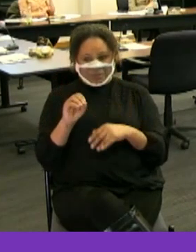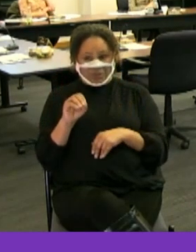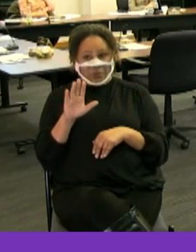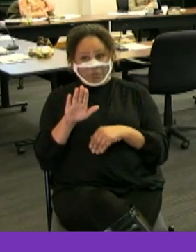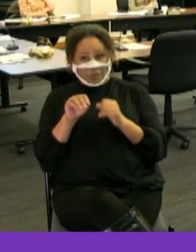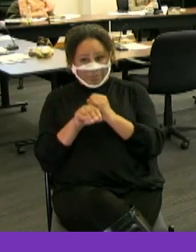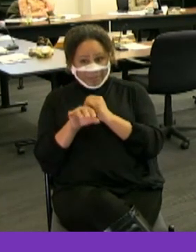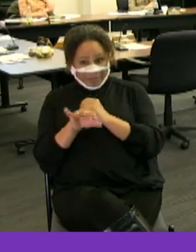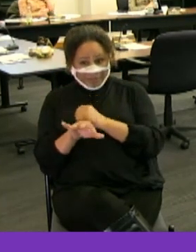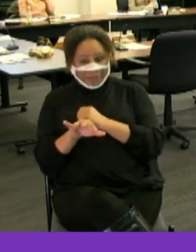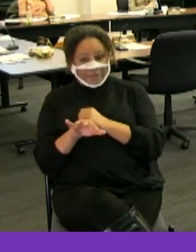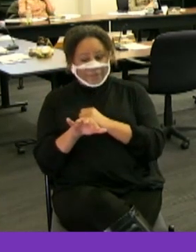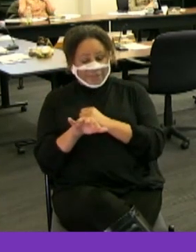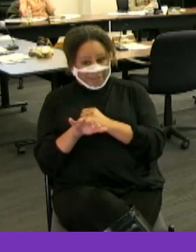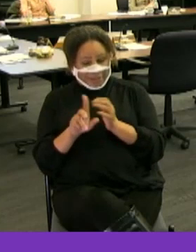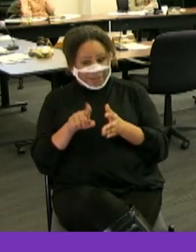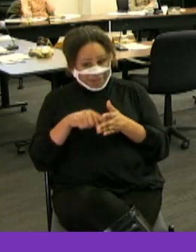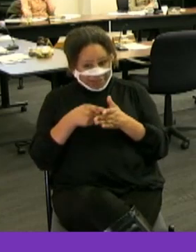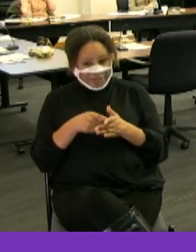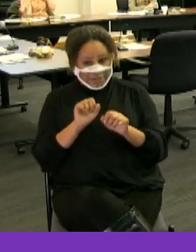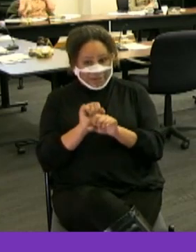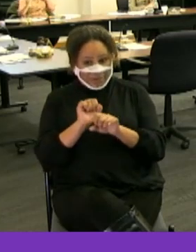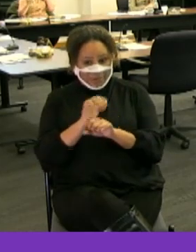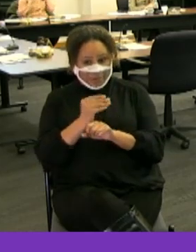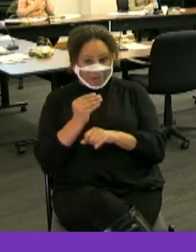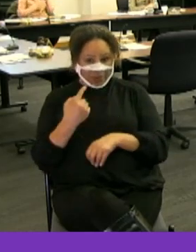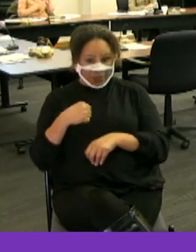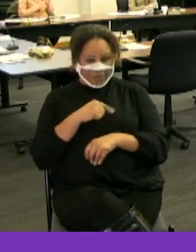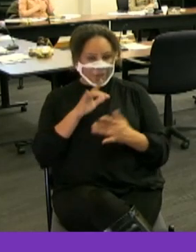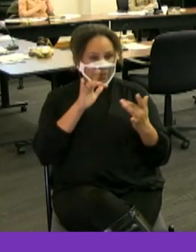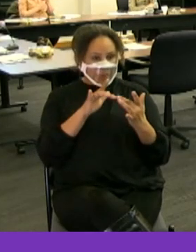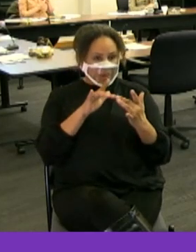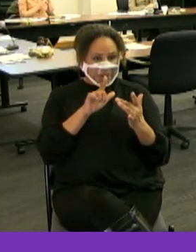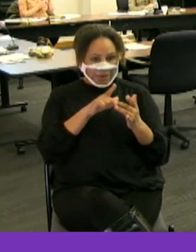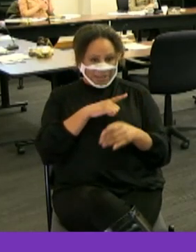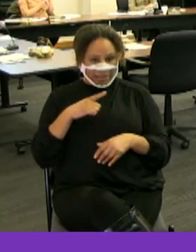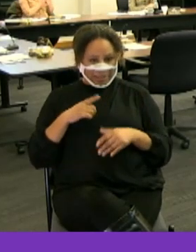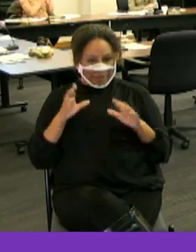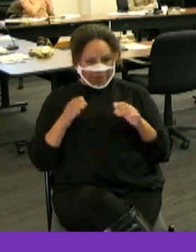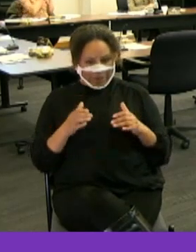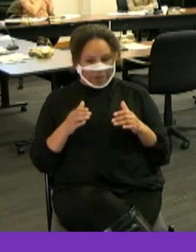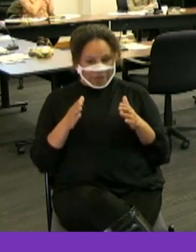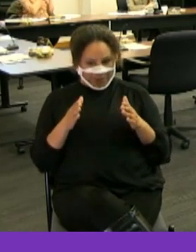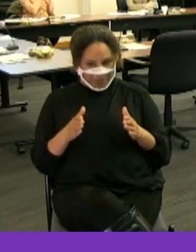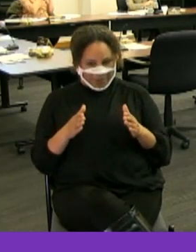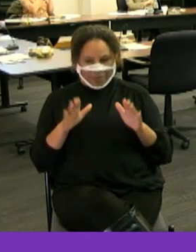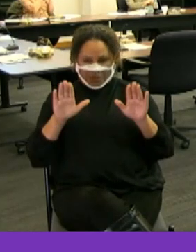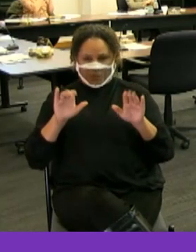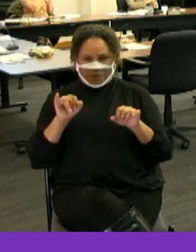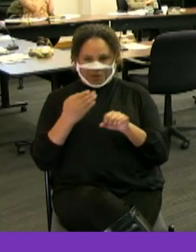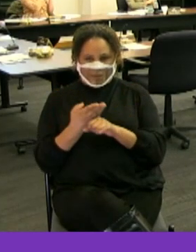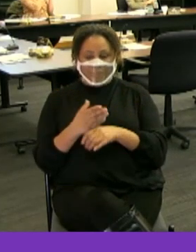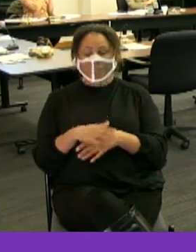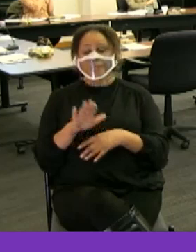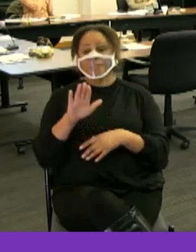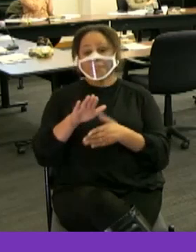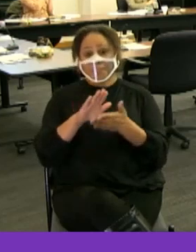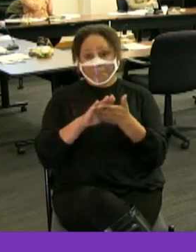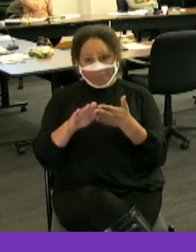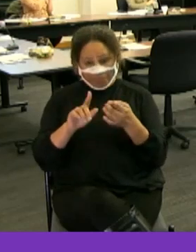marketing initiatives are working, and we're reaching out to our legislators as well. So great job, Dr. Whitehead. And the nice thing